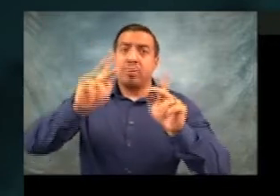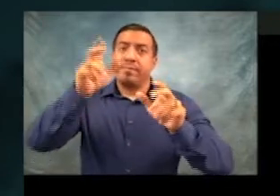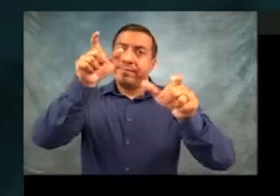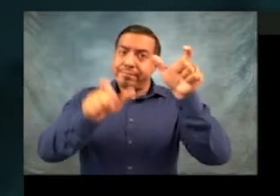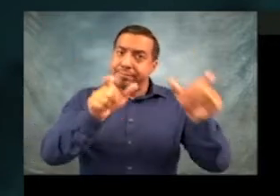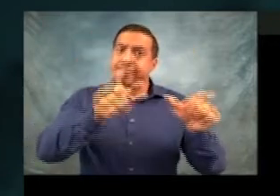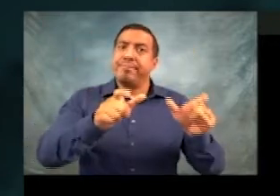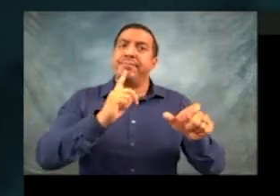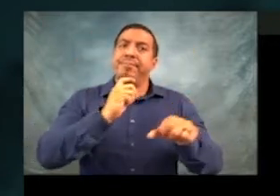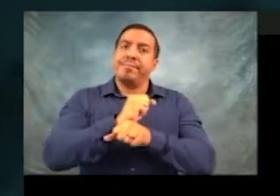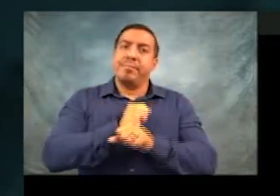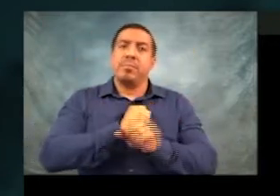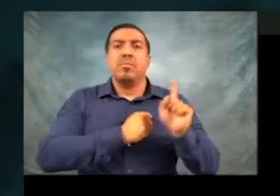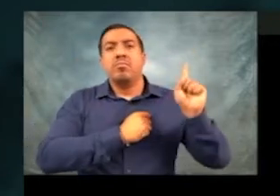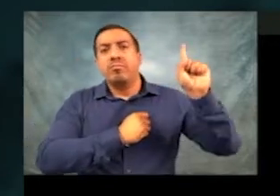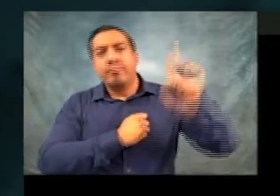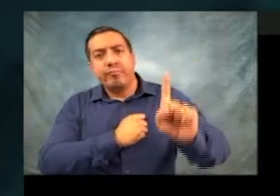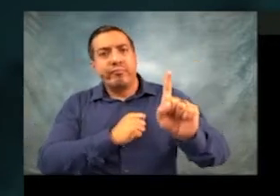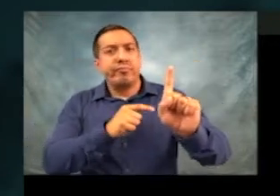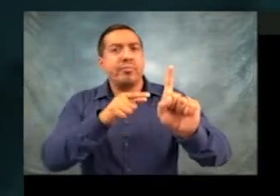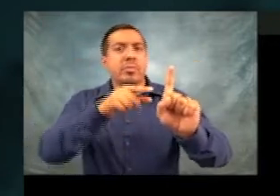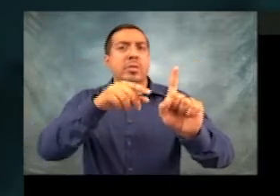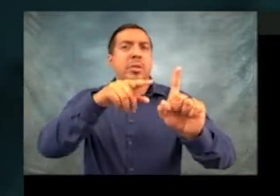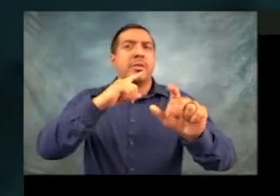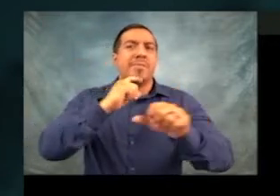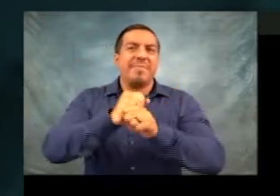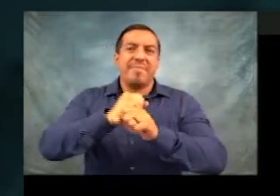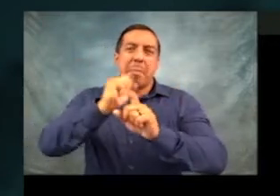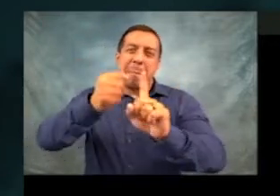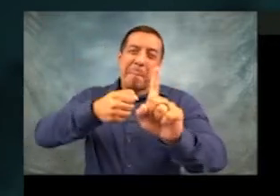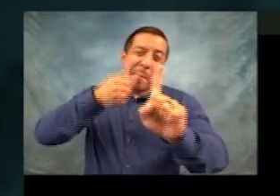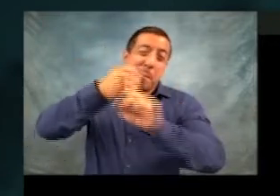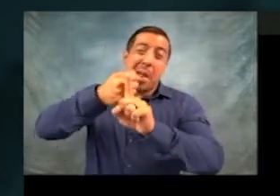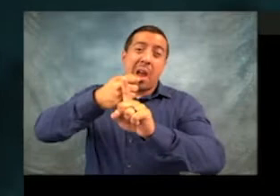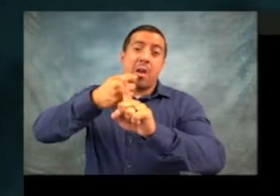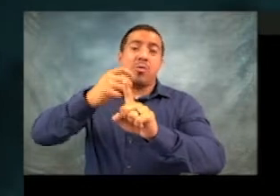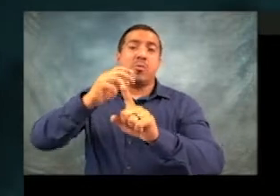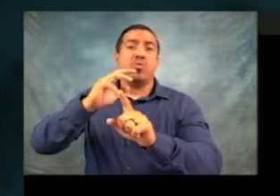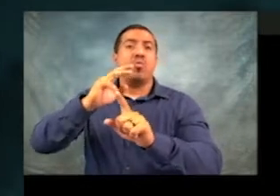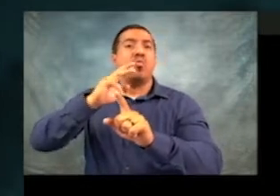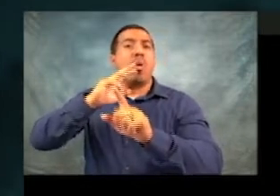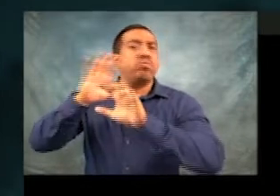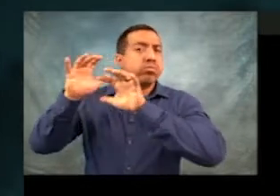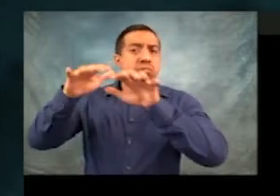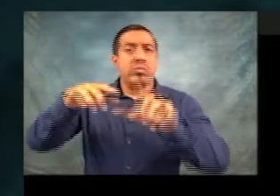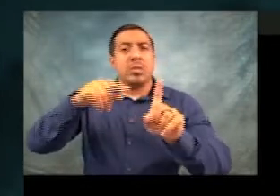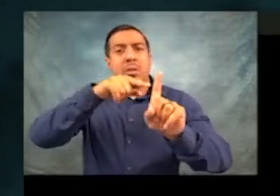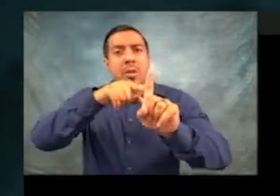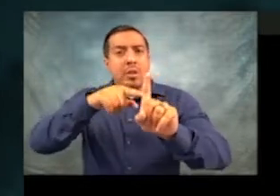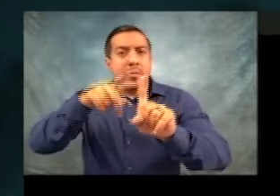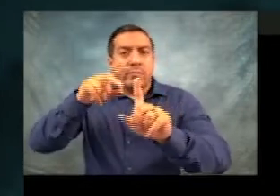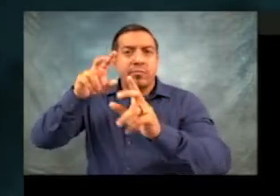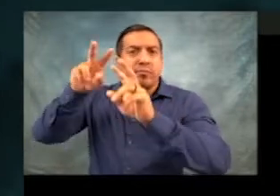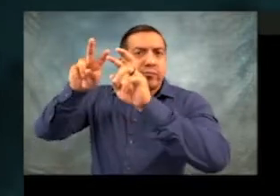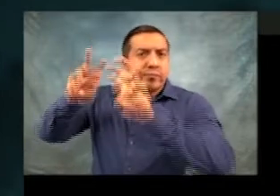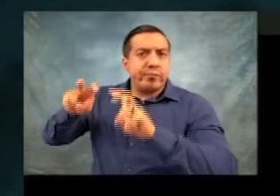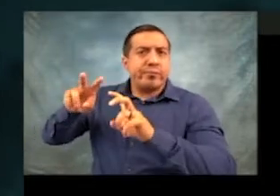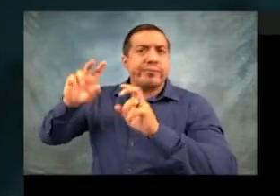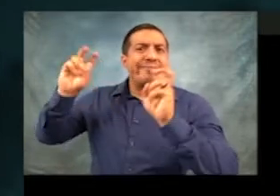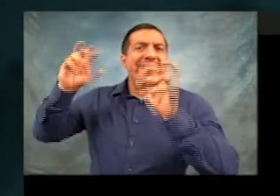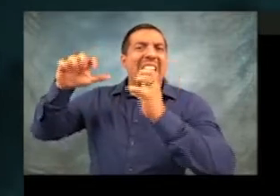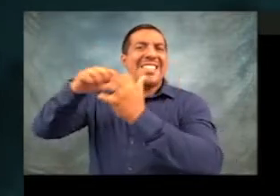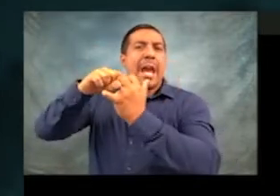It requires people to actually go into the hardest impacted area and do a damage analysis,